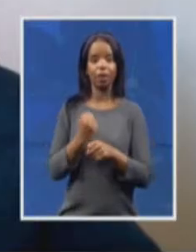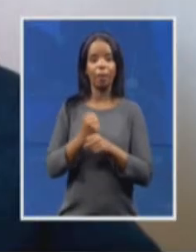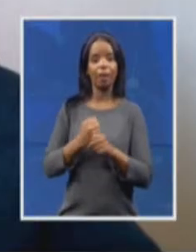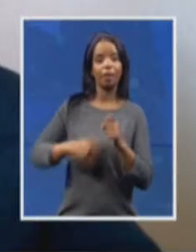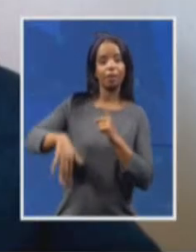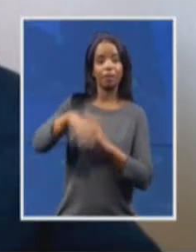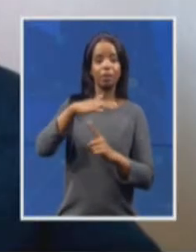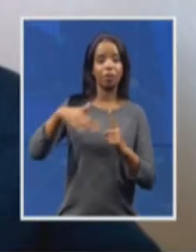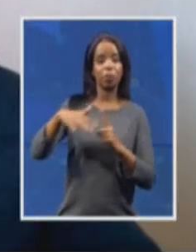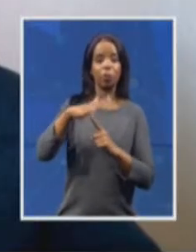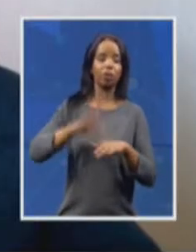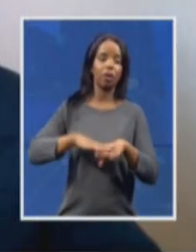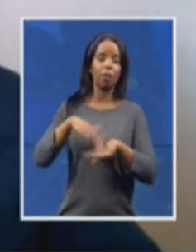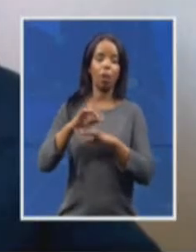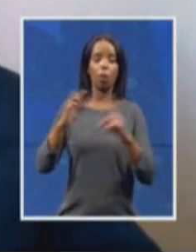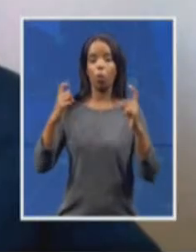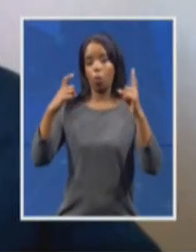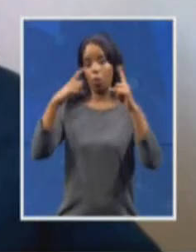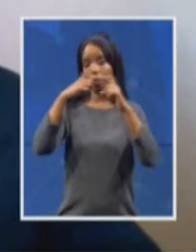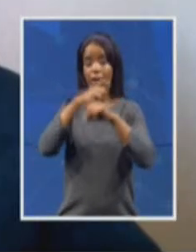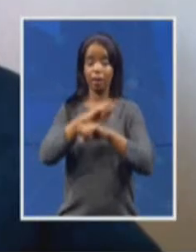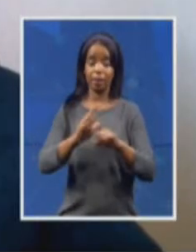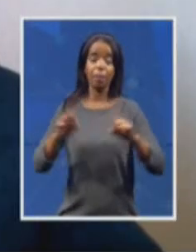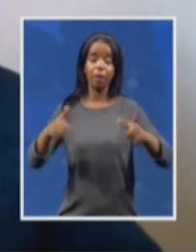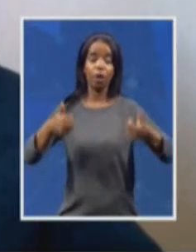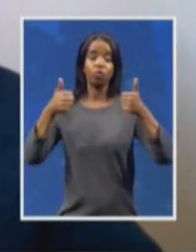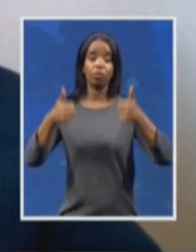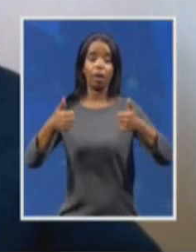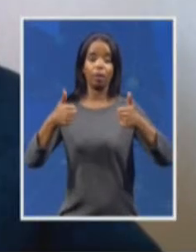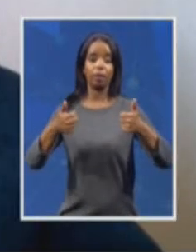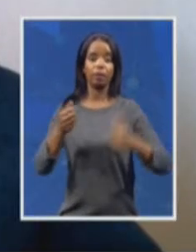Craig. Please keep an eye out on our